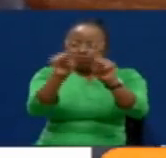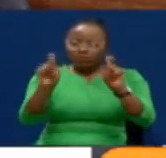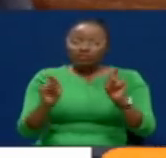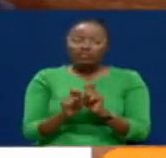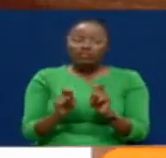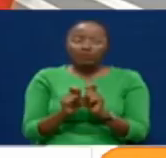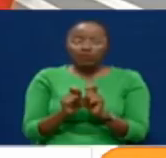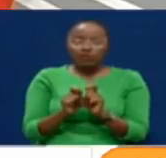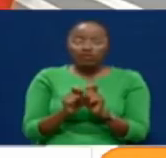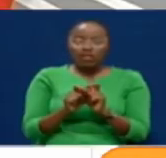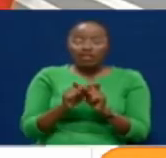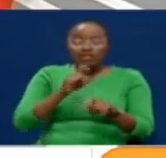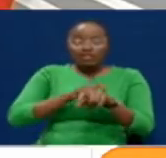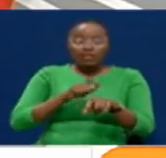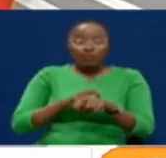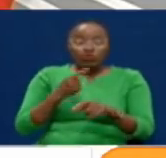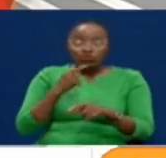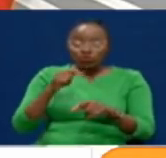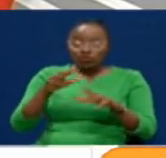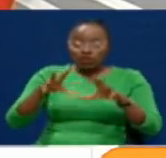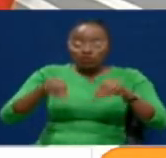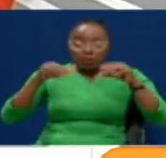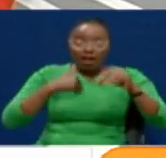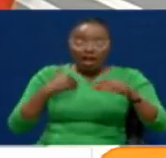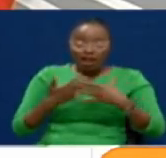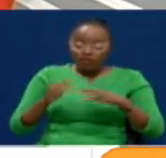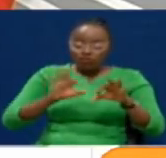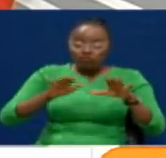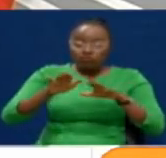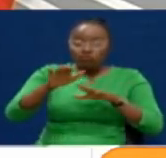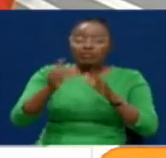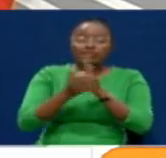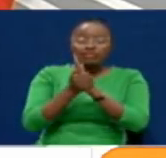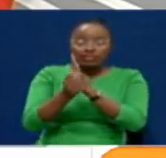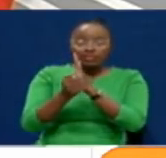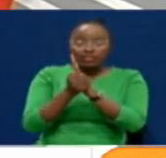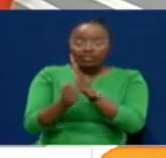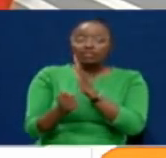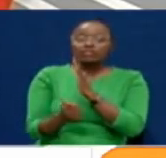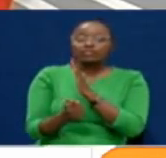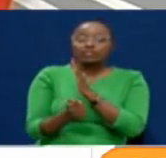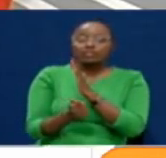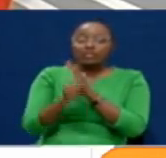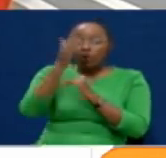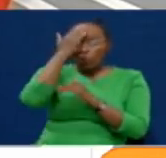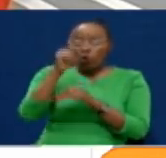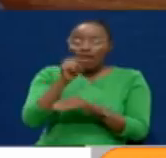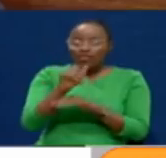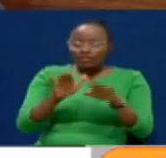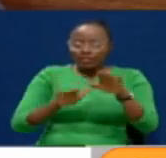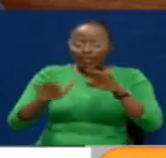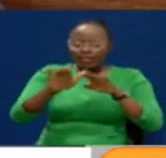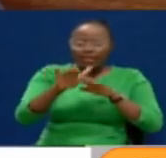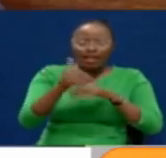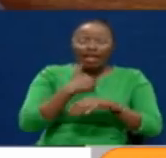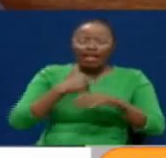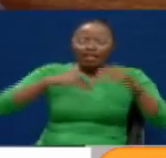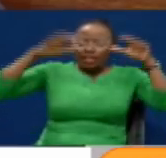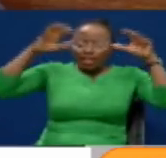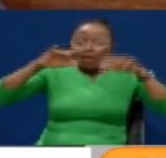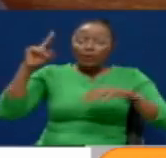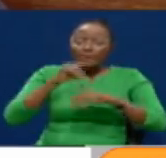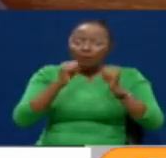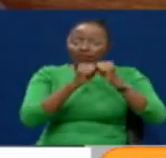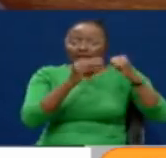with them. But when it came to the mud, there's no speed. It's the scale. Skill. Because that rally was wet,